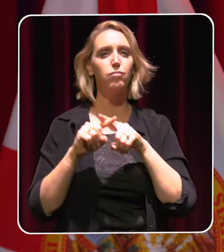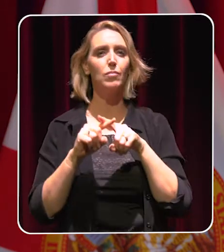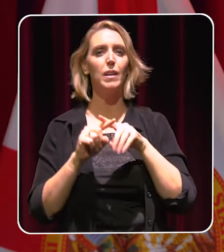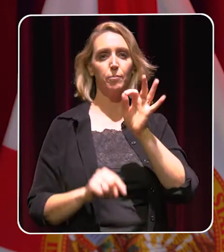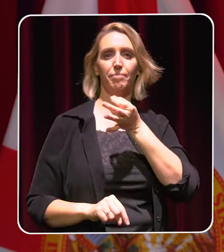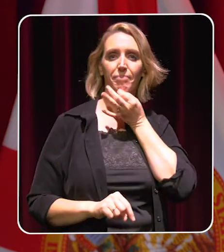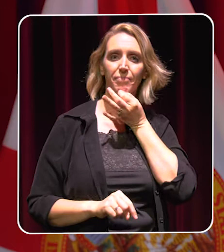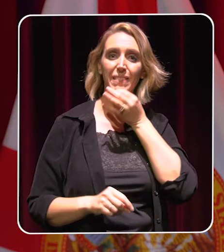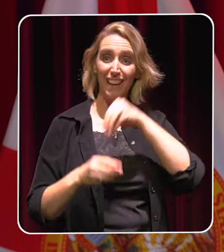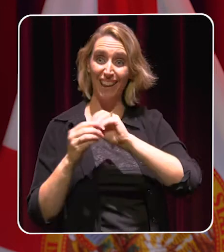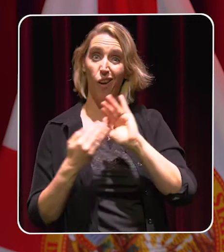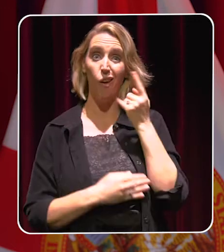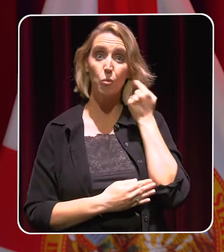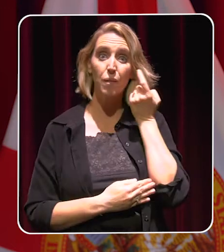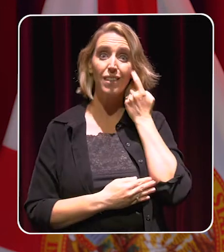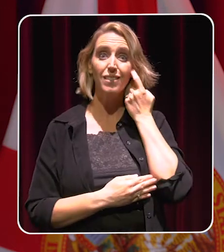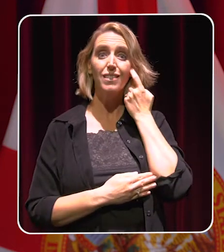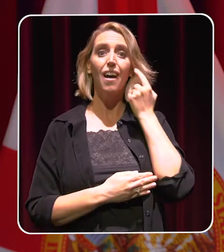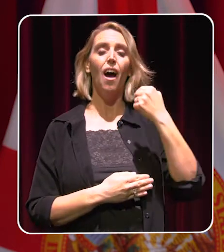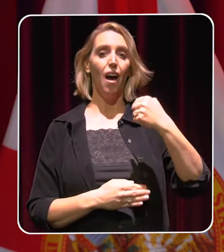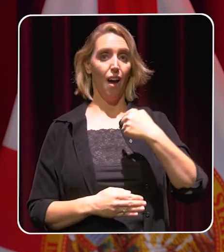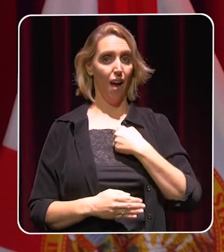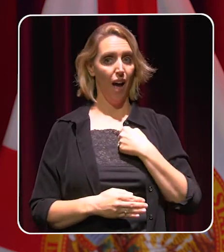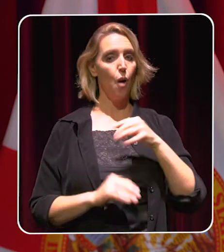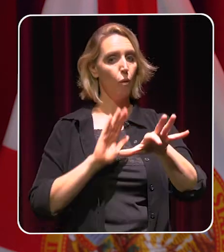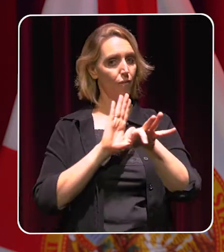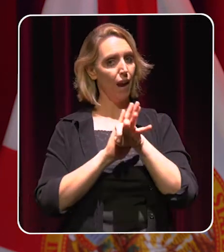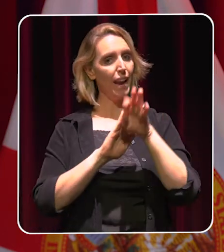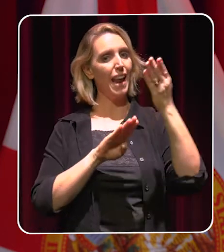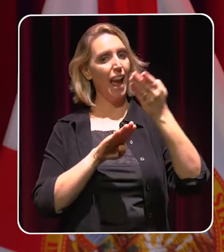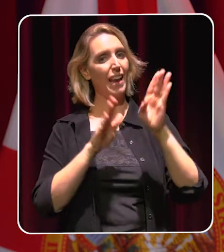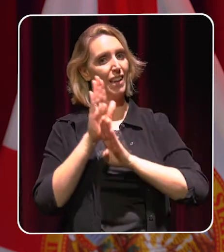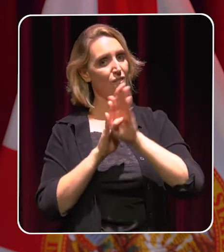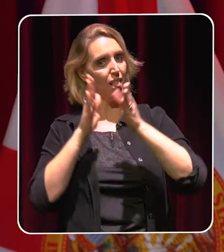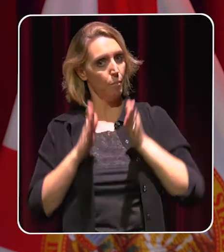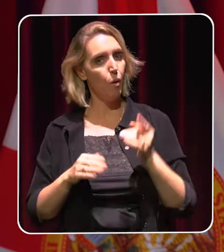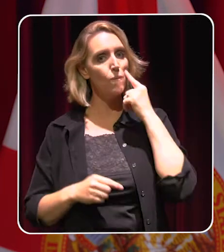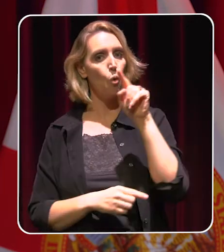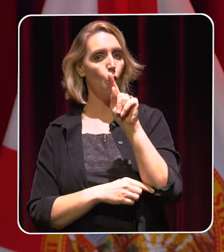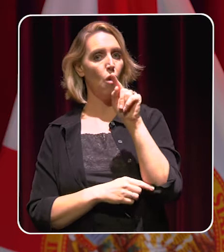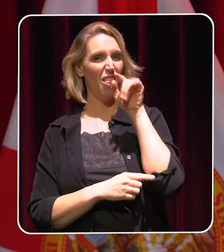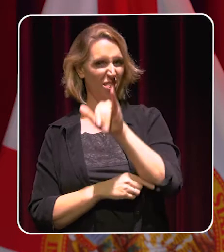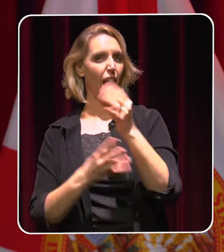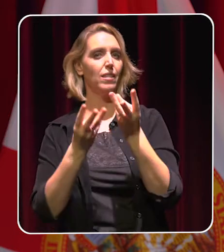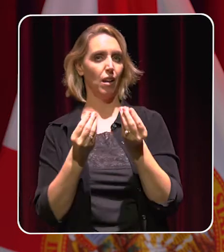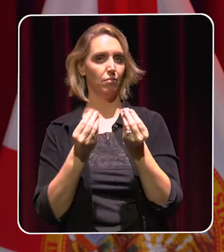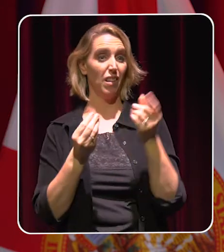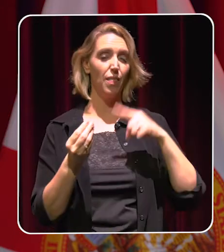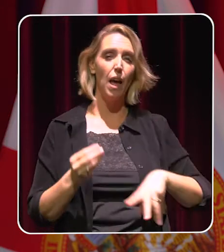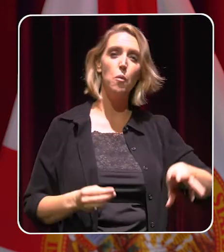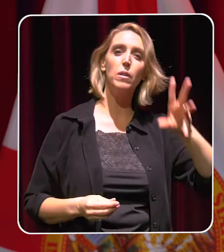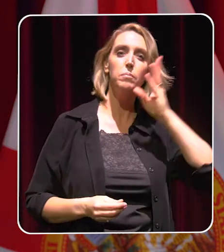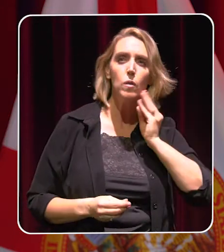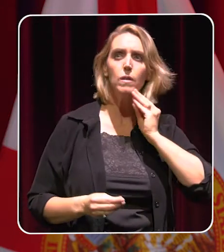subject matter experts within our city government, I will soon be picking a developer for the site. And they will be experienced